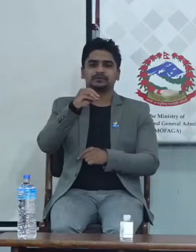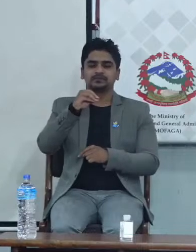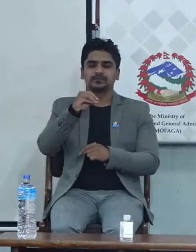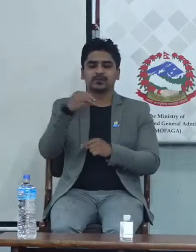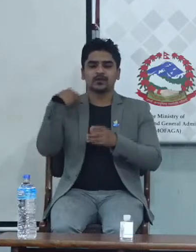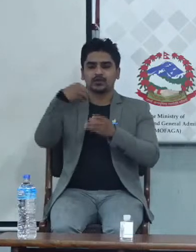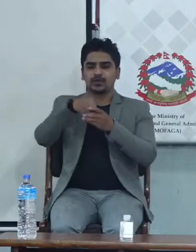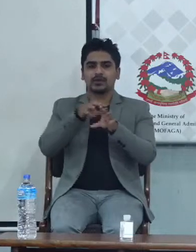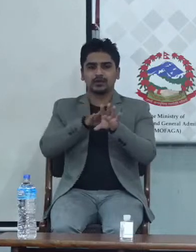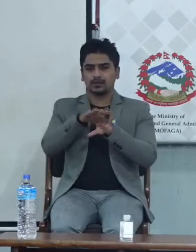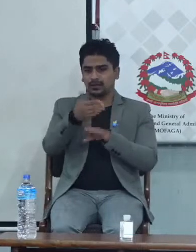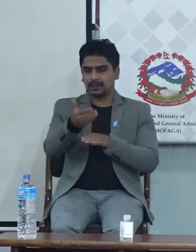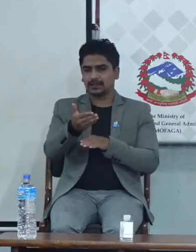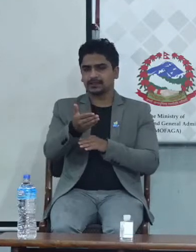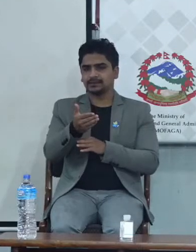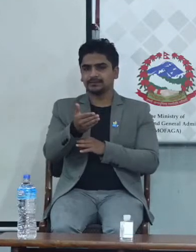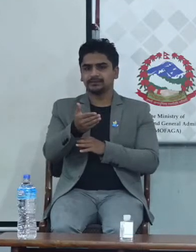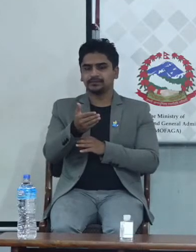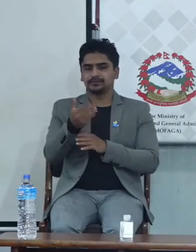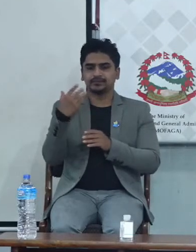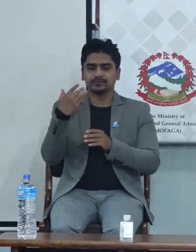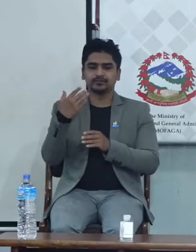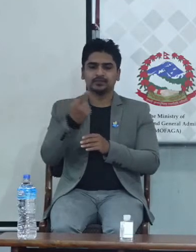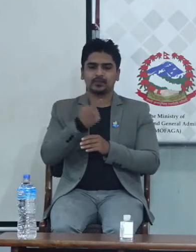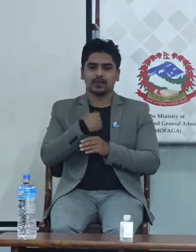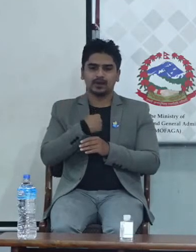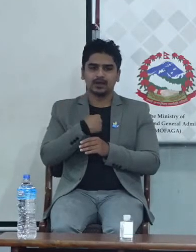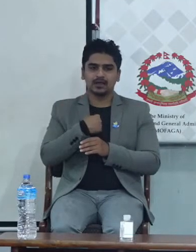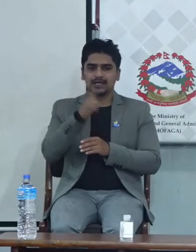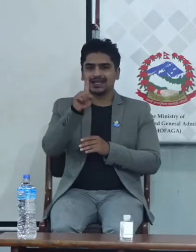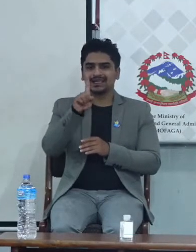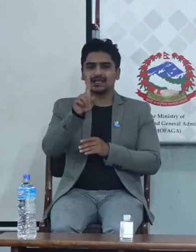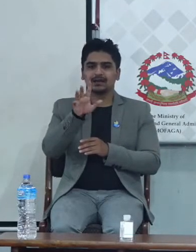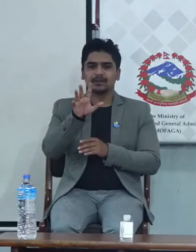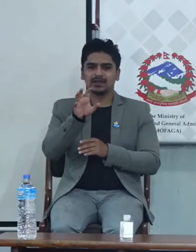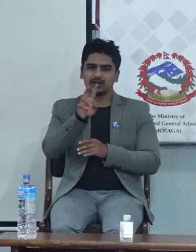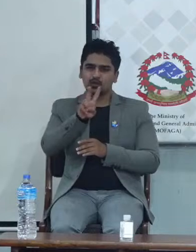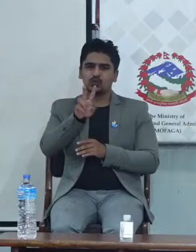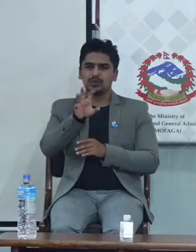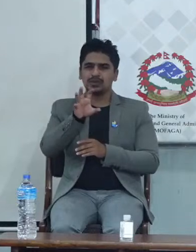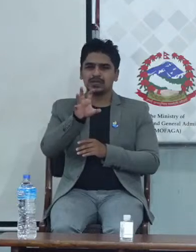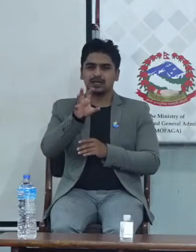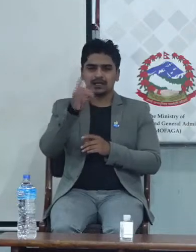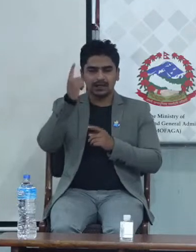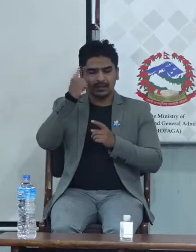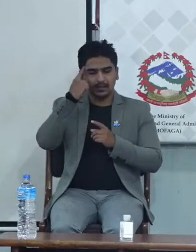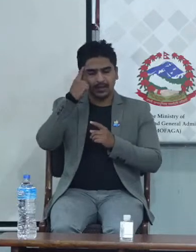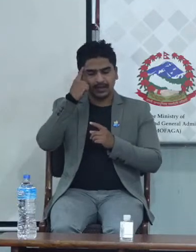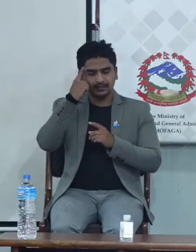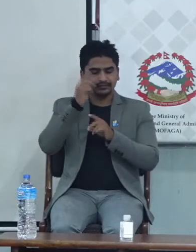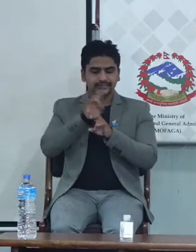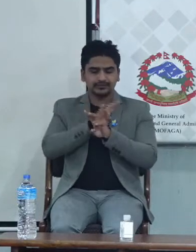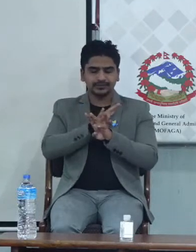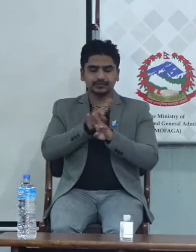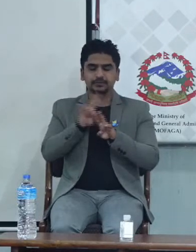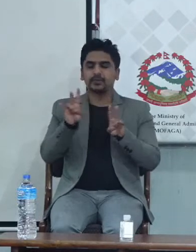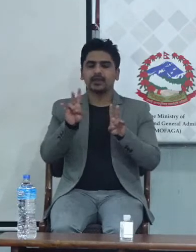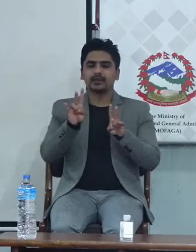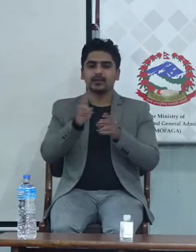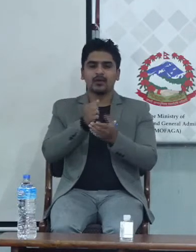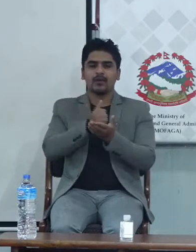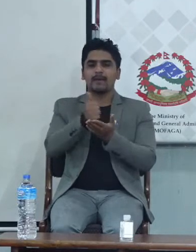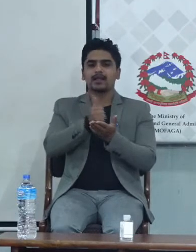I would like to make a mindfulness practice, because there is a crisis, stress, and